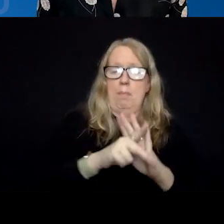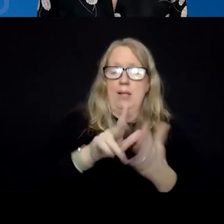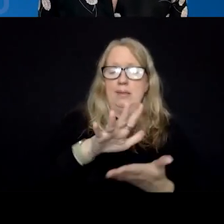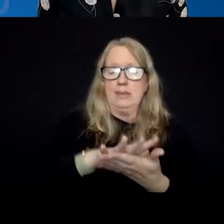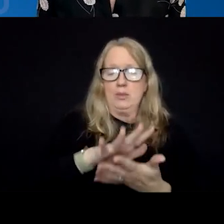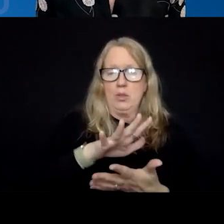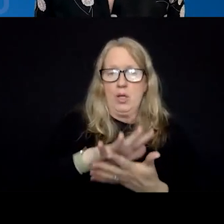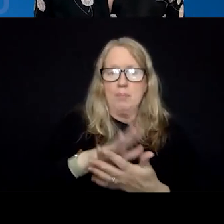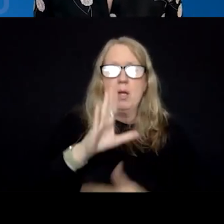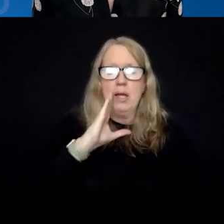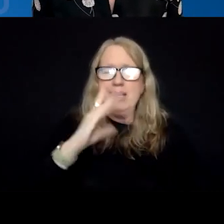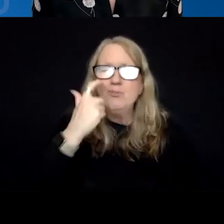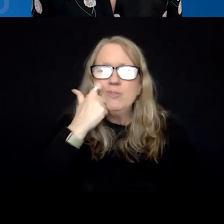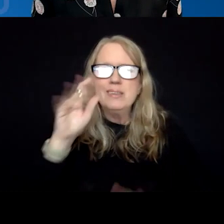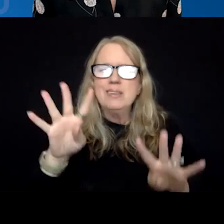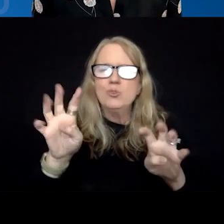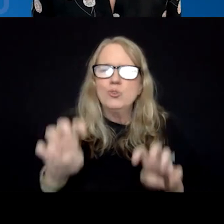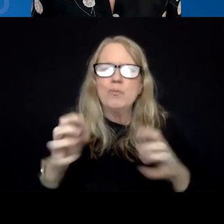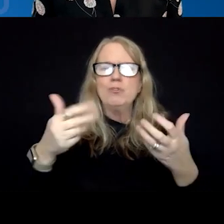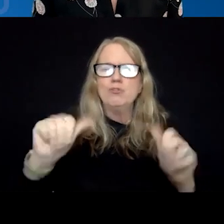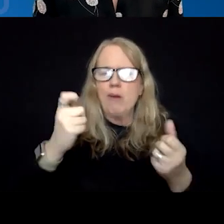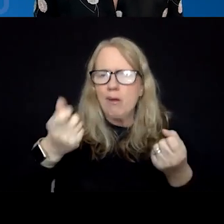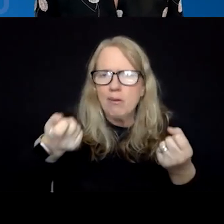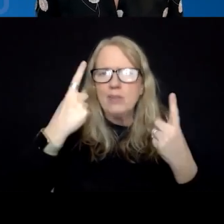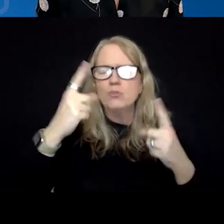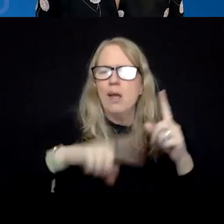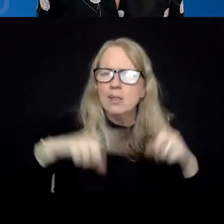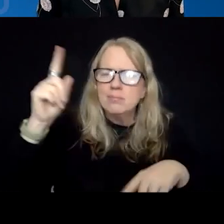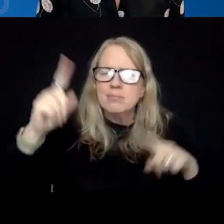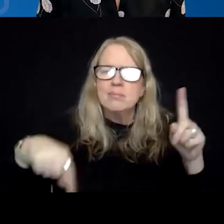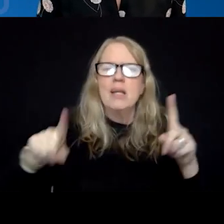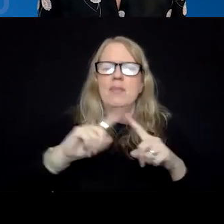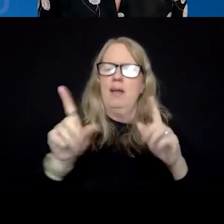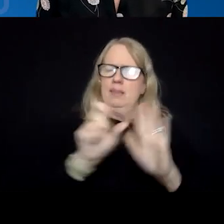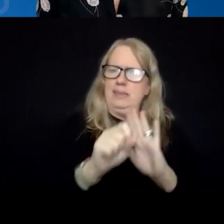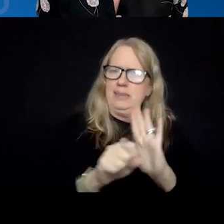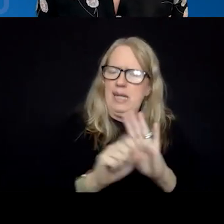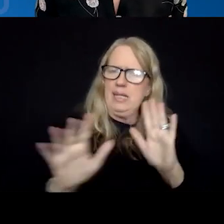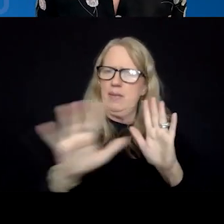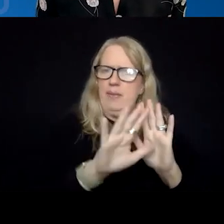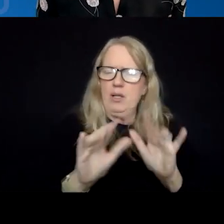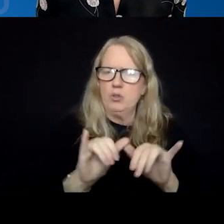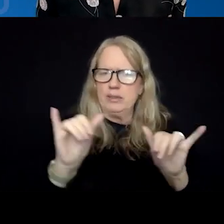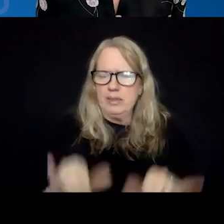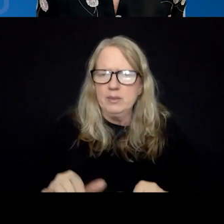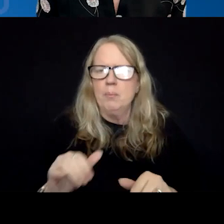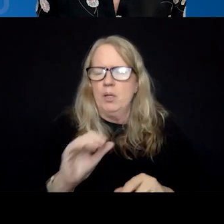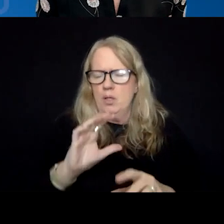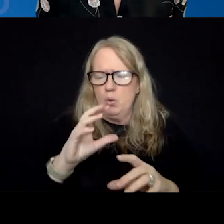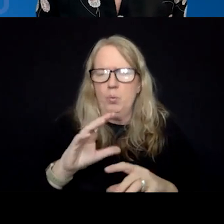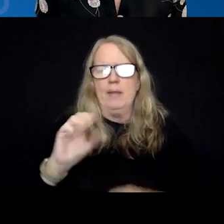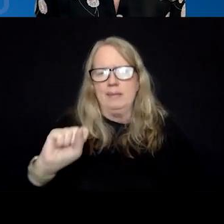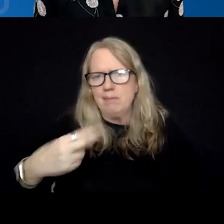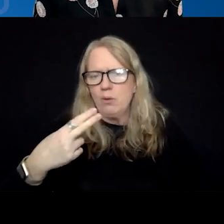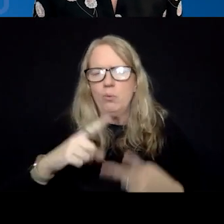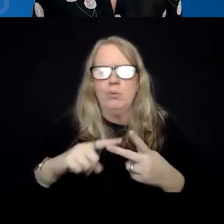include a survey of really to try to understand the very specific state ecosystem. We'll also engage with stakeholders and